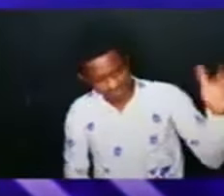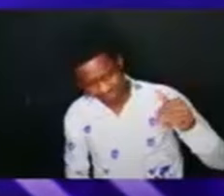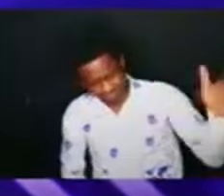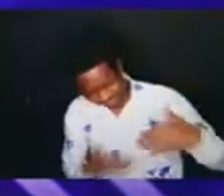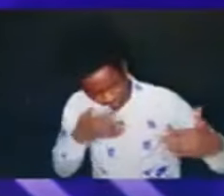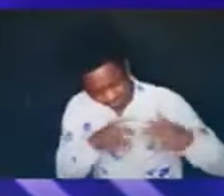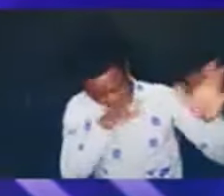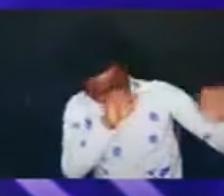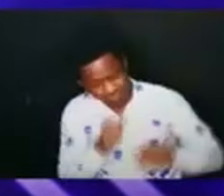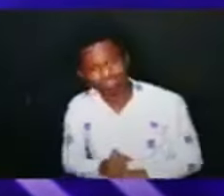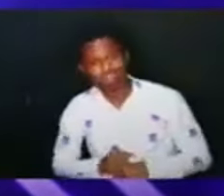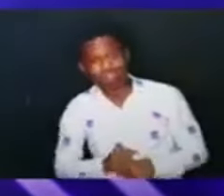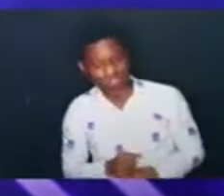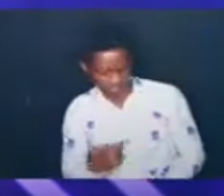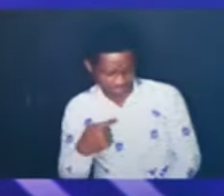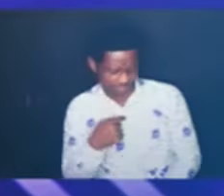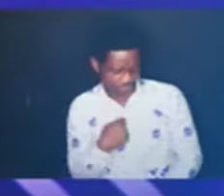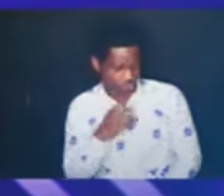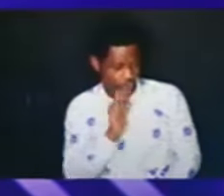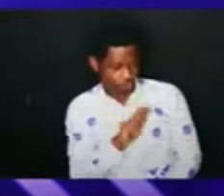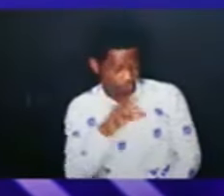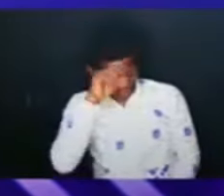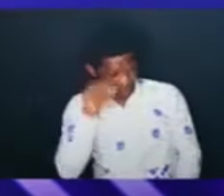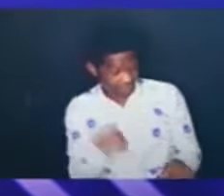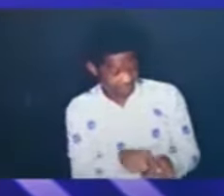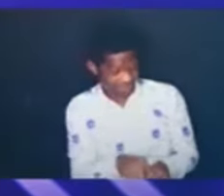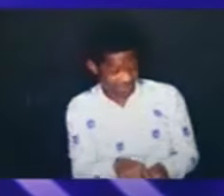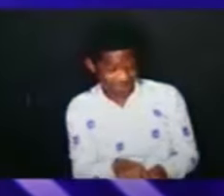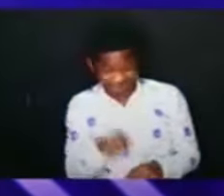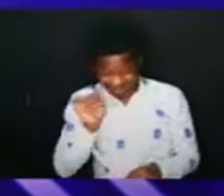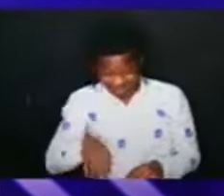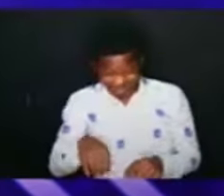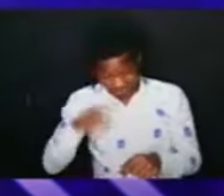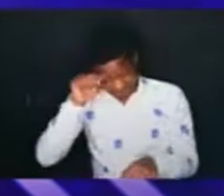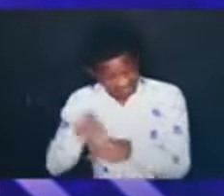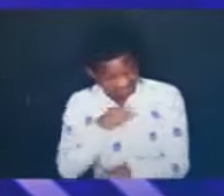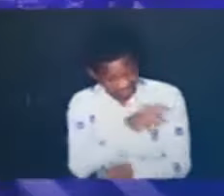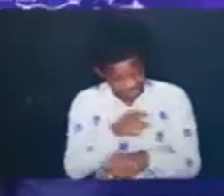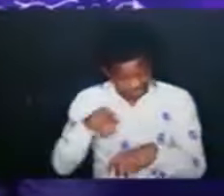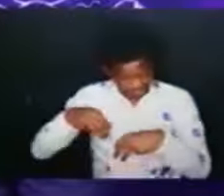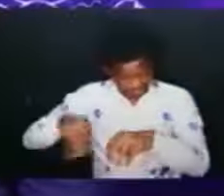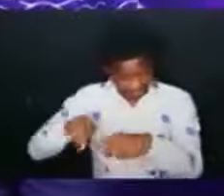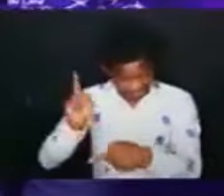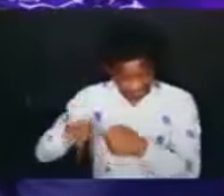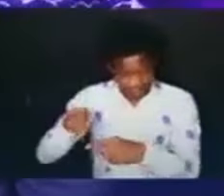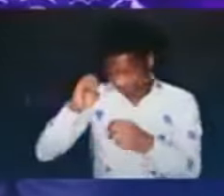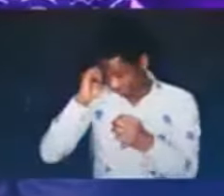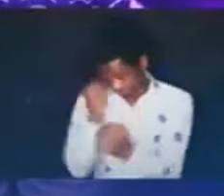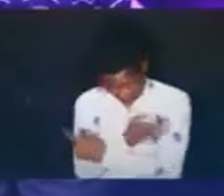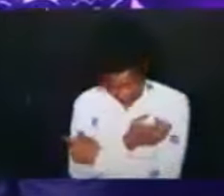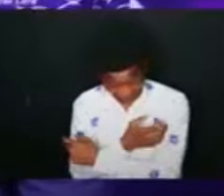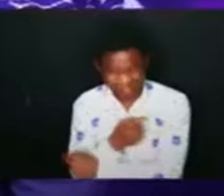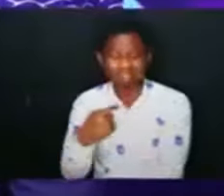done so, he said, "I am your brother Joseph, the one you sold into Egypt." Joseph catch the new animal say,